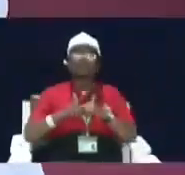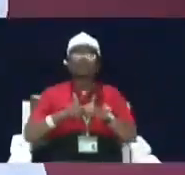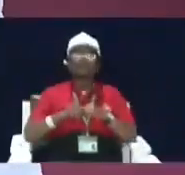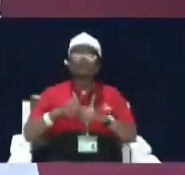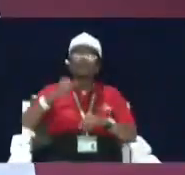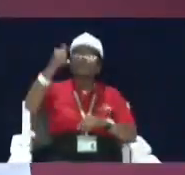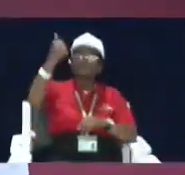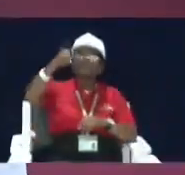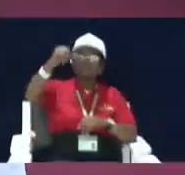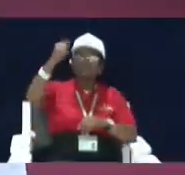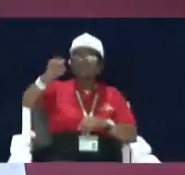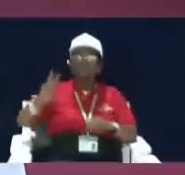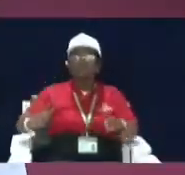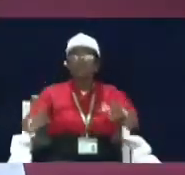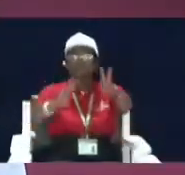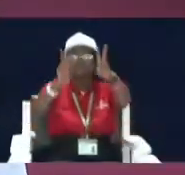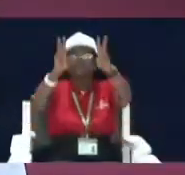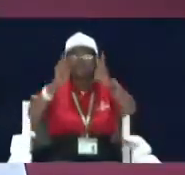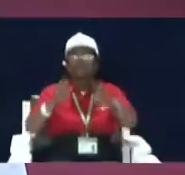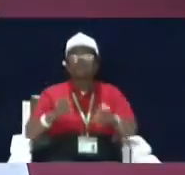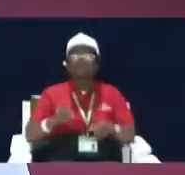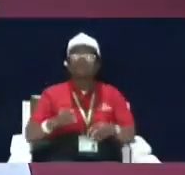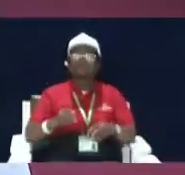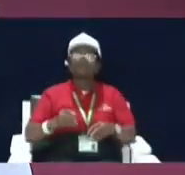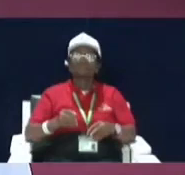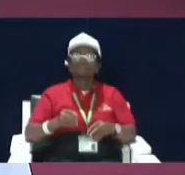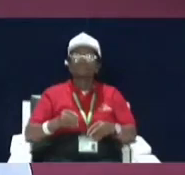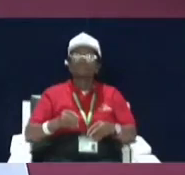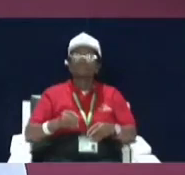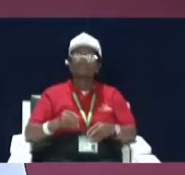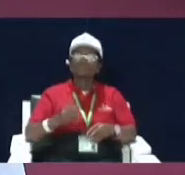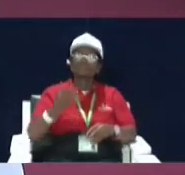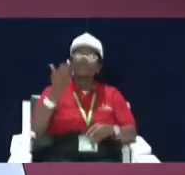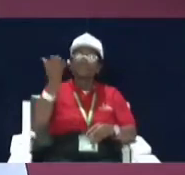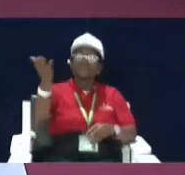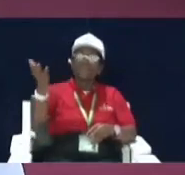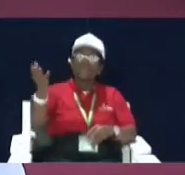Anyway, so there was, thank you very much. So there was this